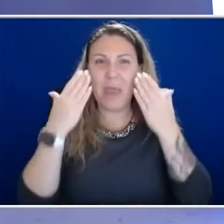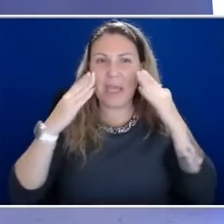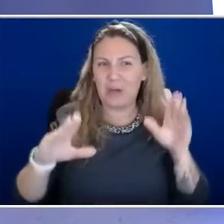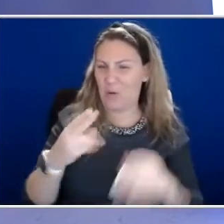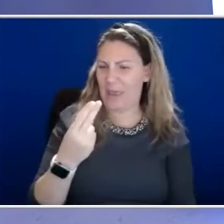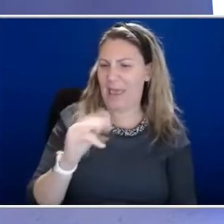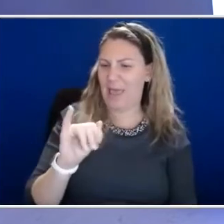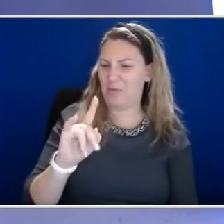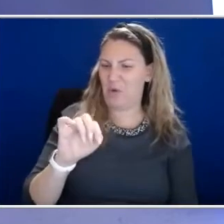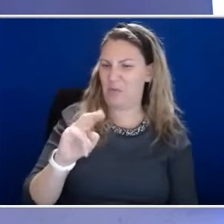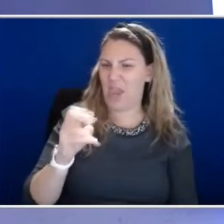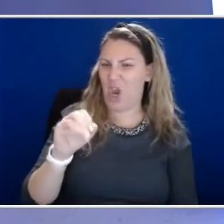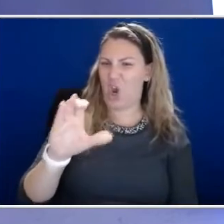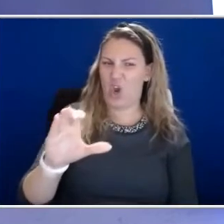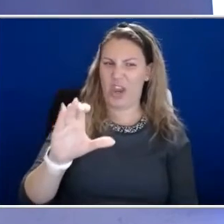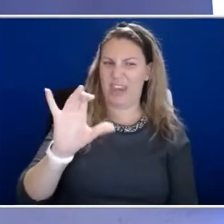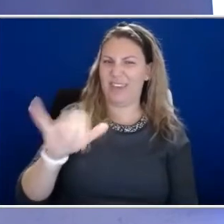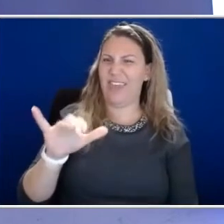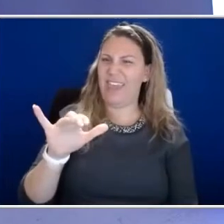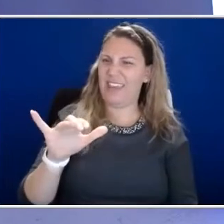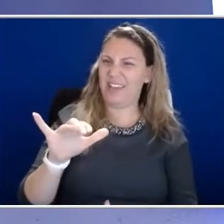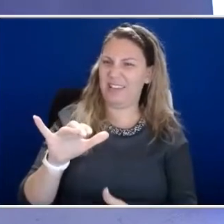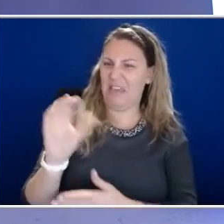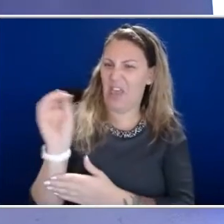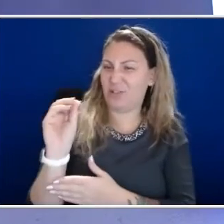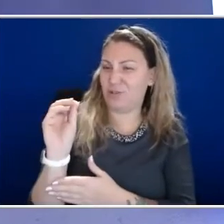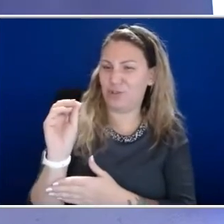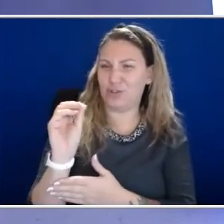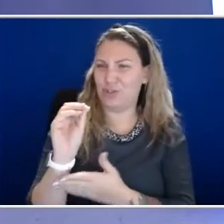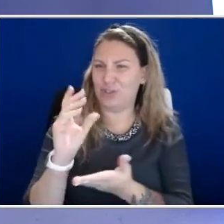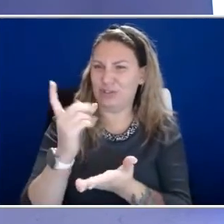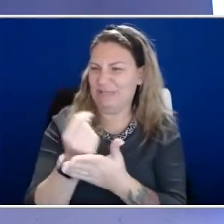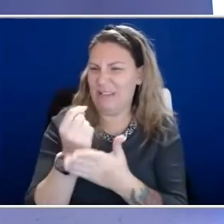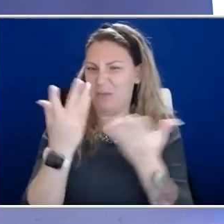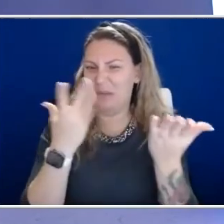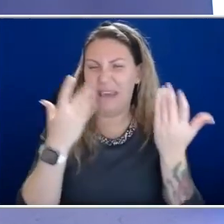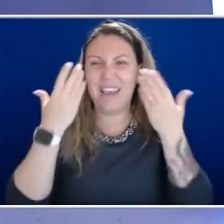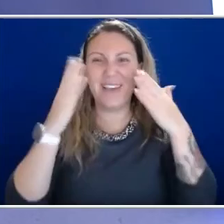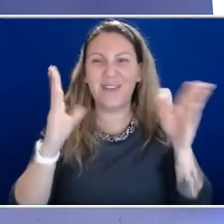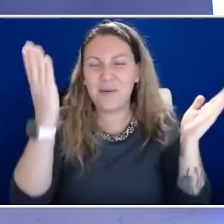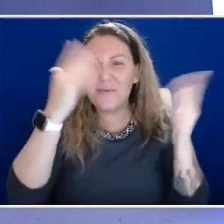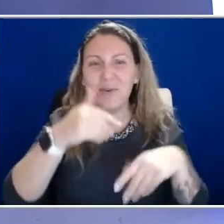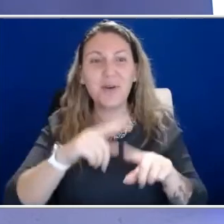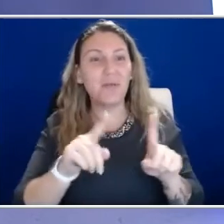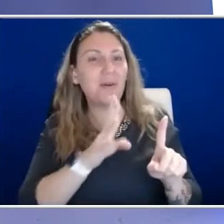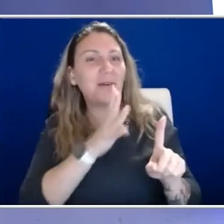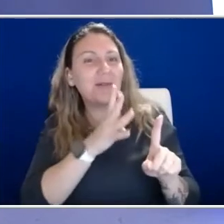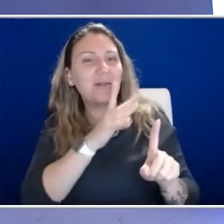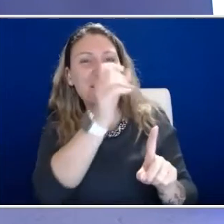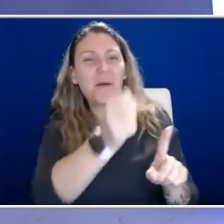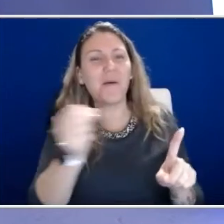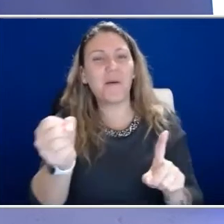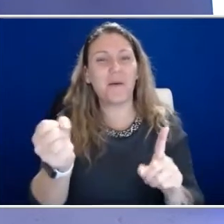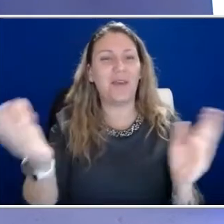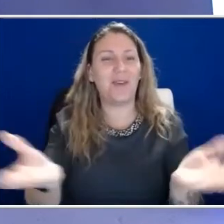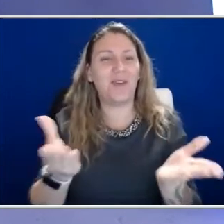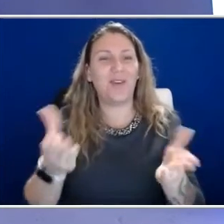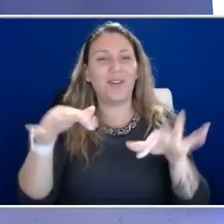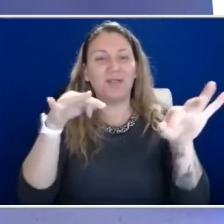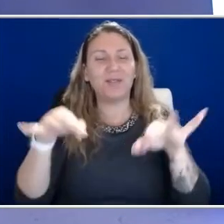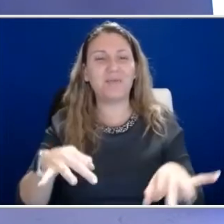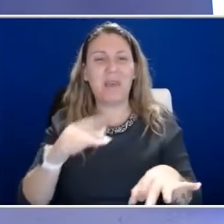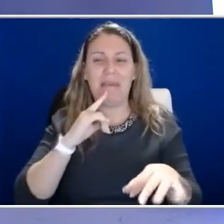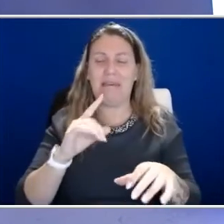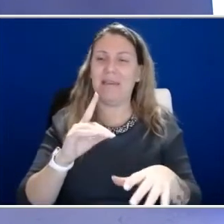this chamber, this oxygen chamber looked like. So, and when we talked to you about it, I wanted to bring you here to explain it so we understand what it's